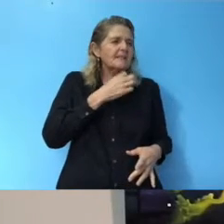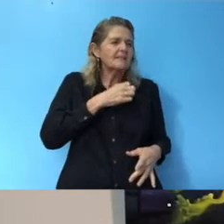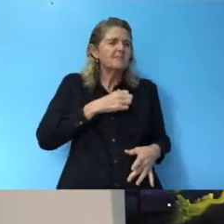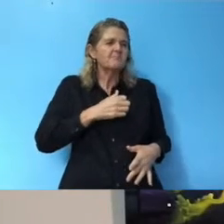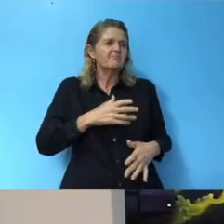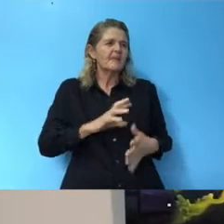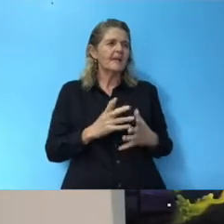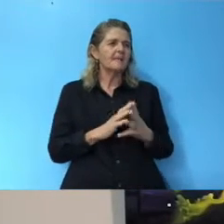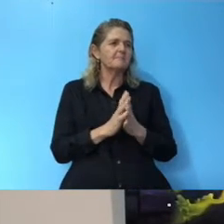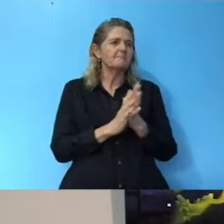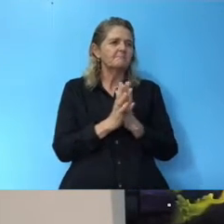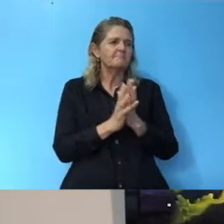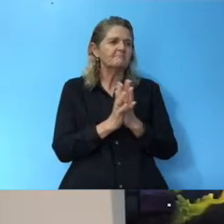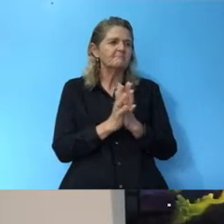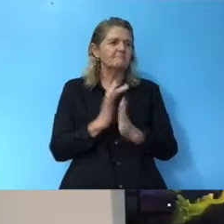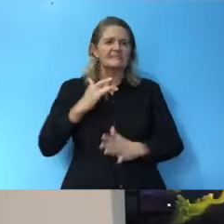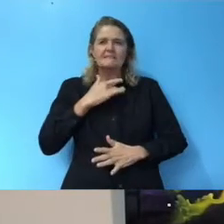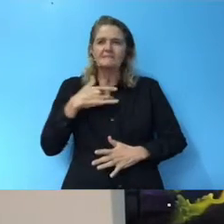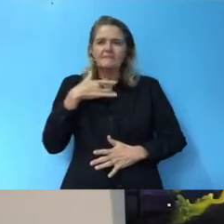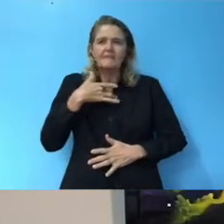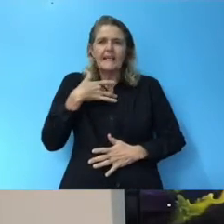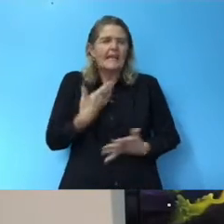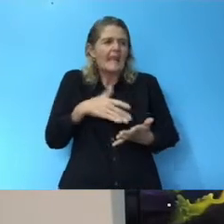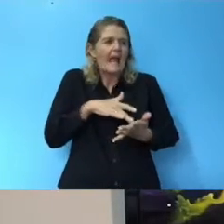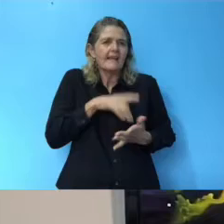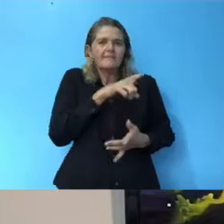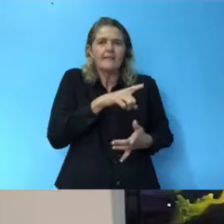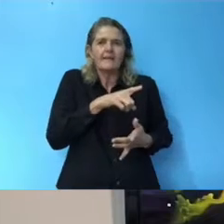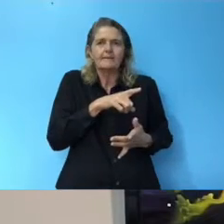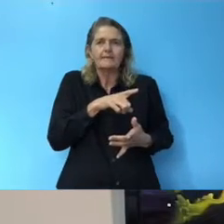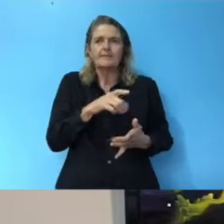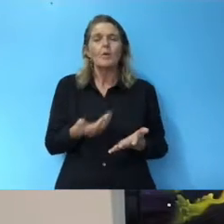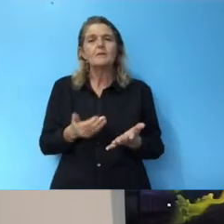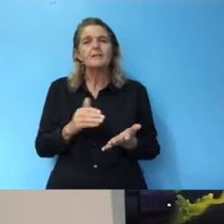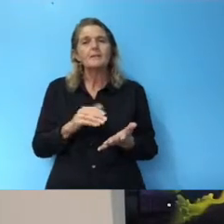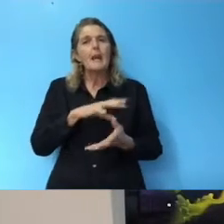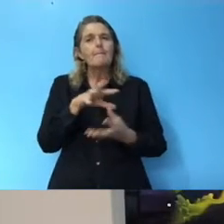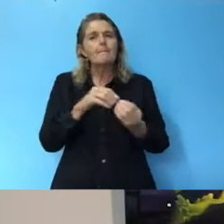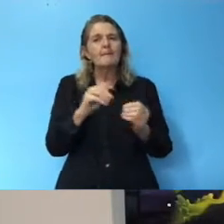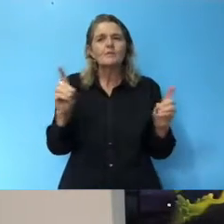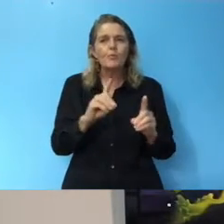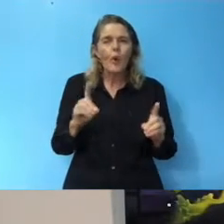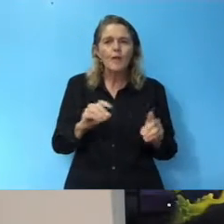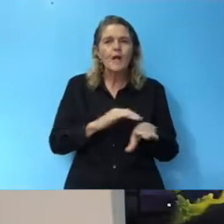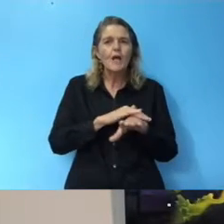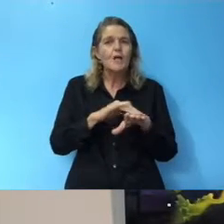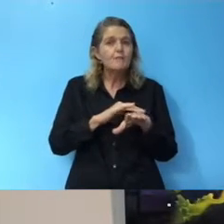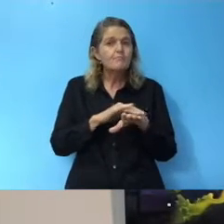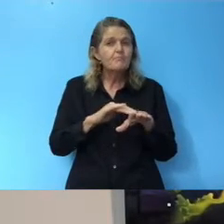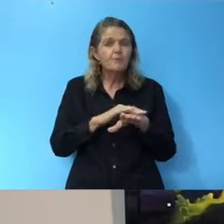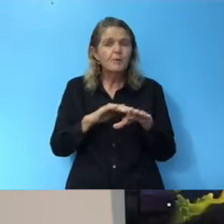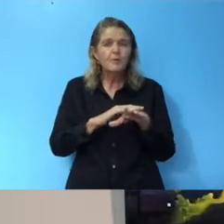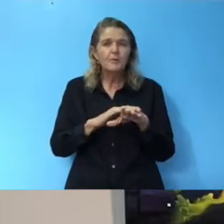deep blue, a murky kind of deep blue. So that means I'm going to mix the blue with